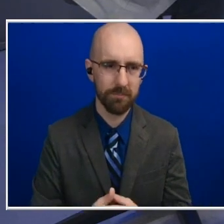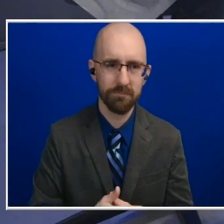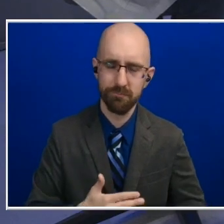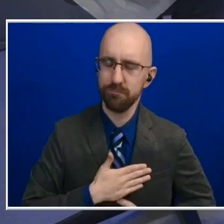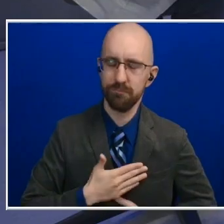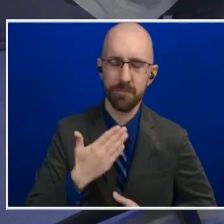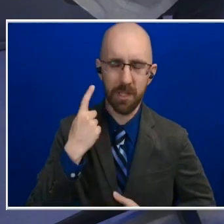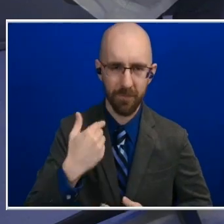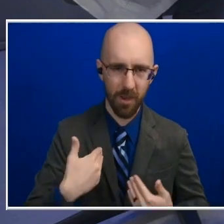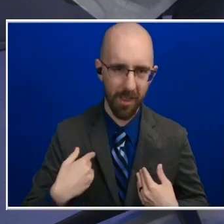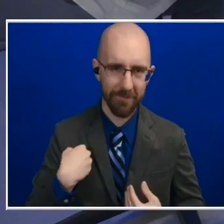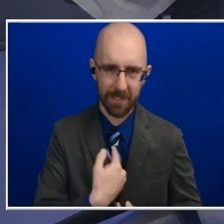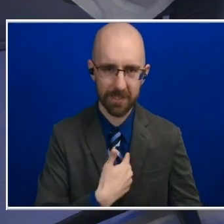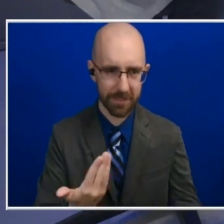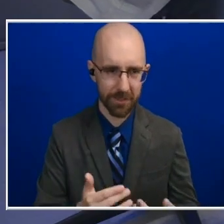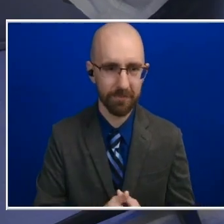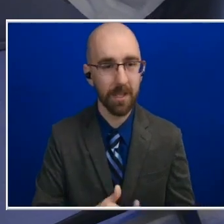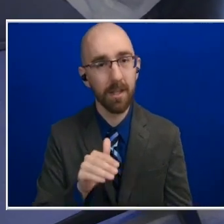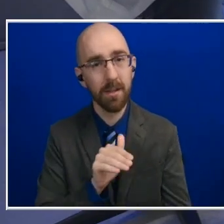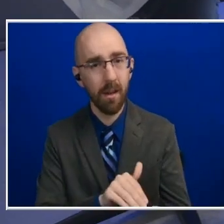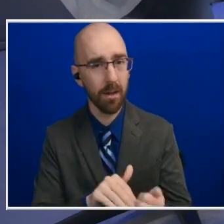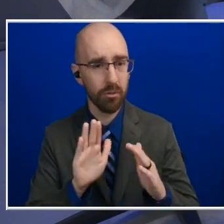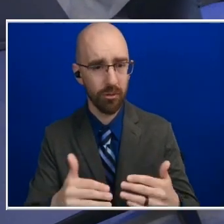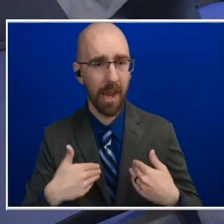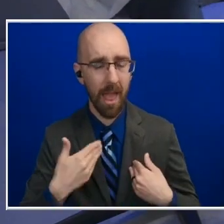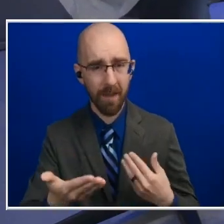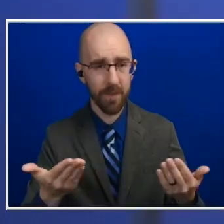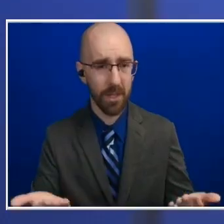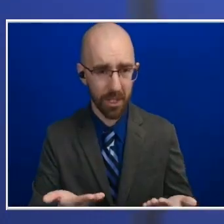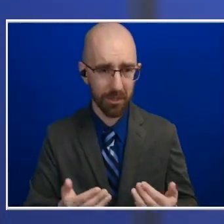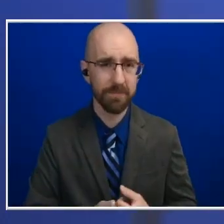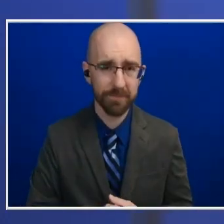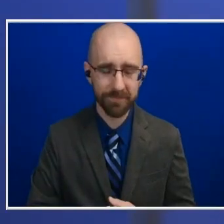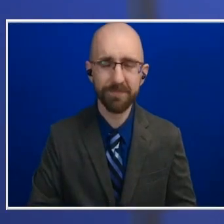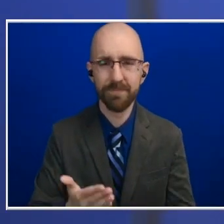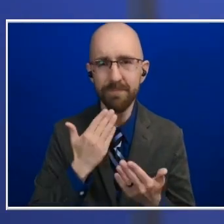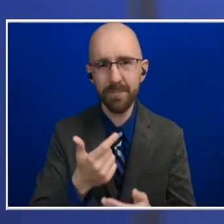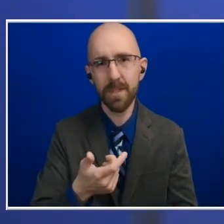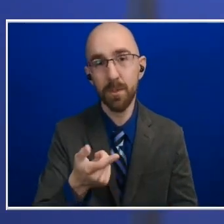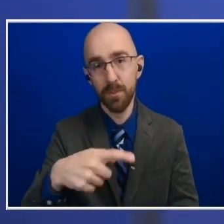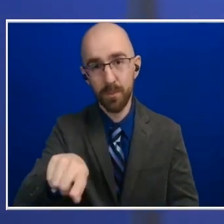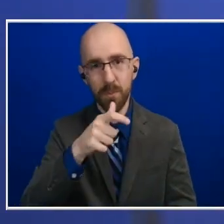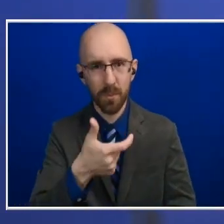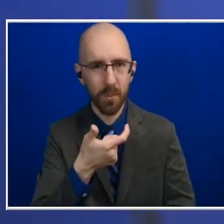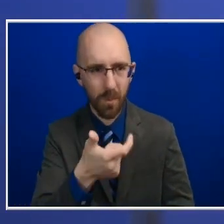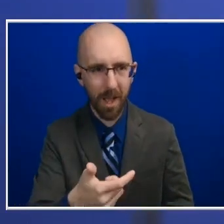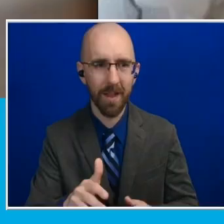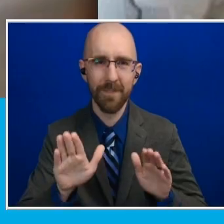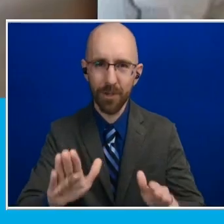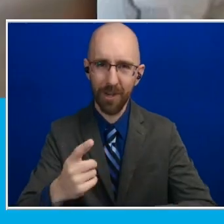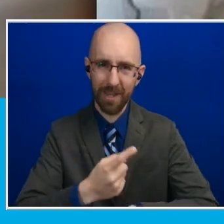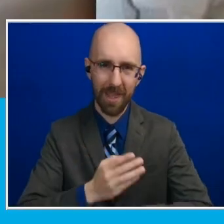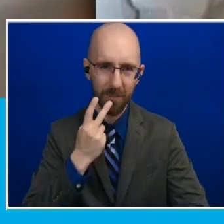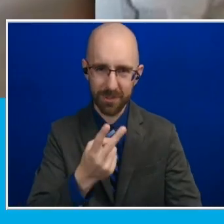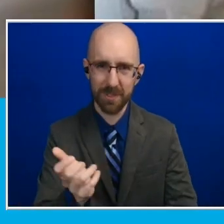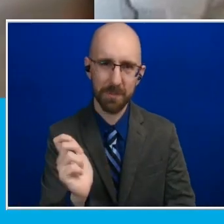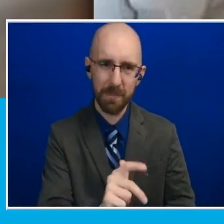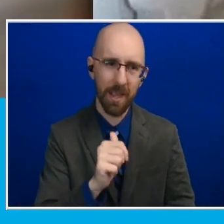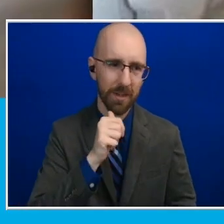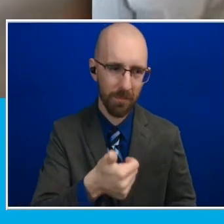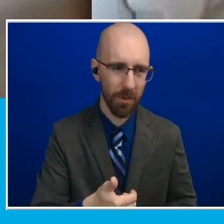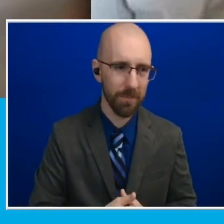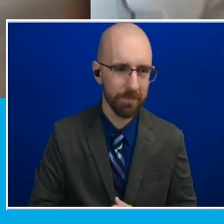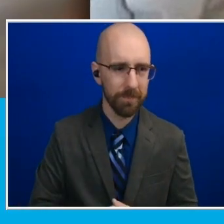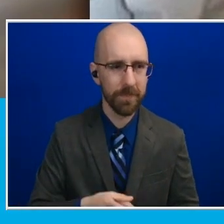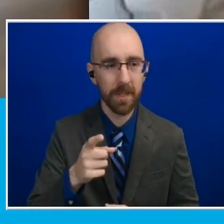Dr. Stecklein, great to have you as always. Thank you so much. It's great to be here. Thanks. Thanks to our viewers as well. Have a great one, and we'll see you back here tomorrow. He woke up in